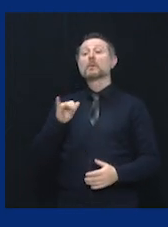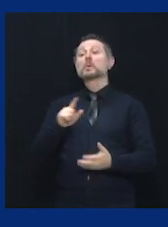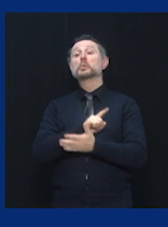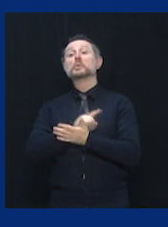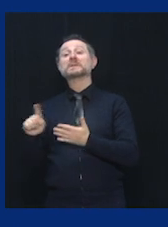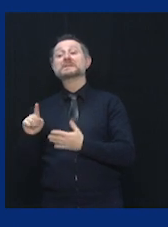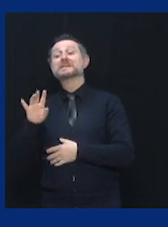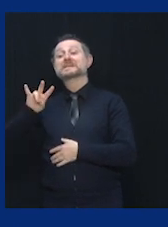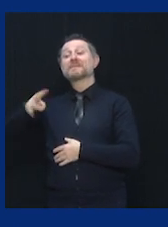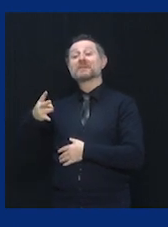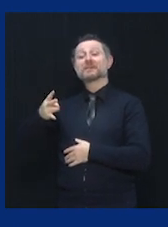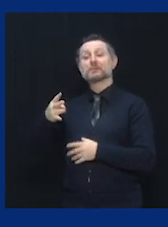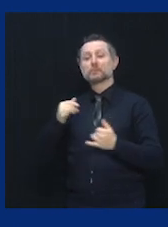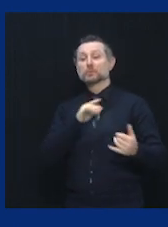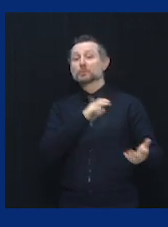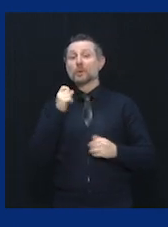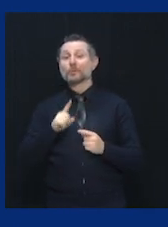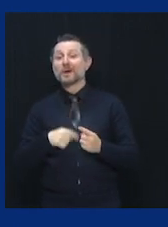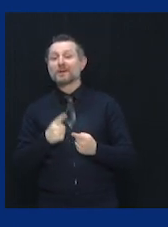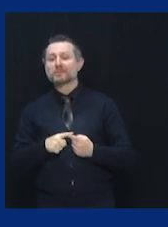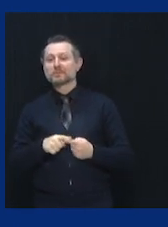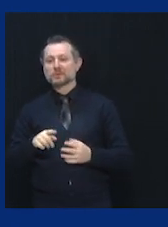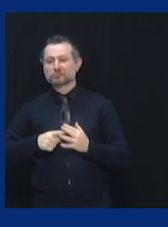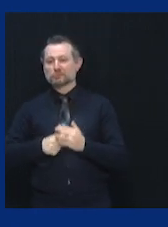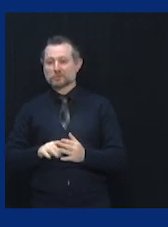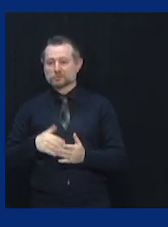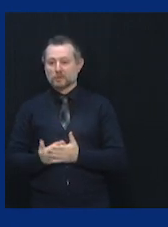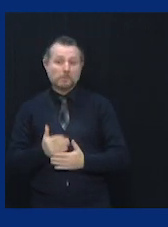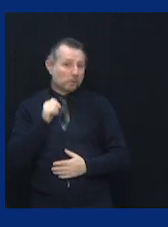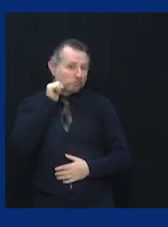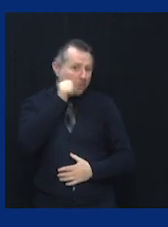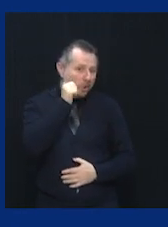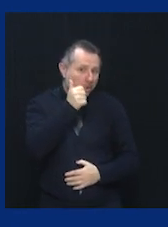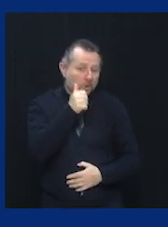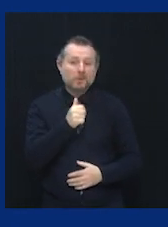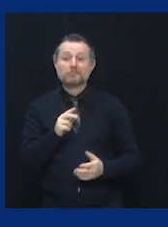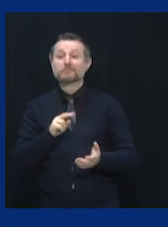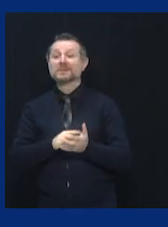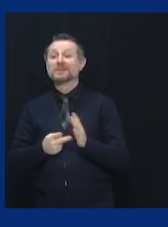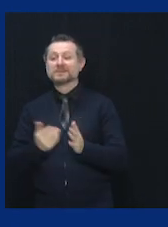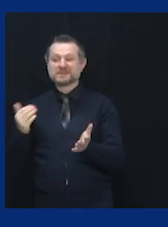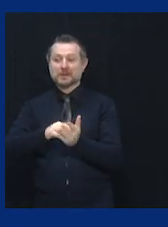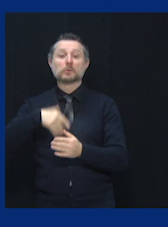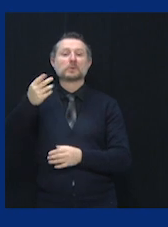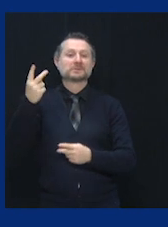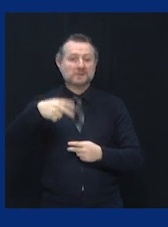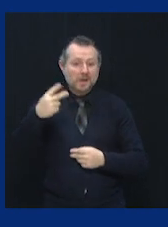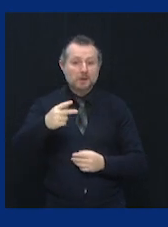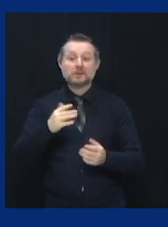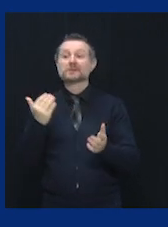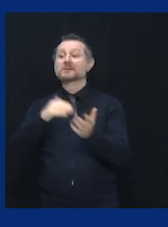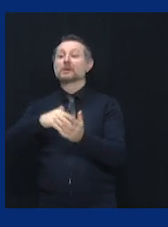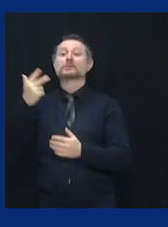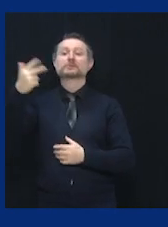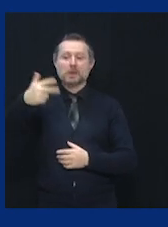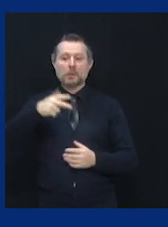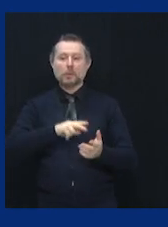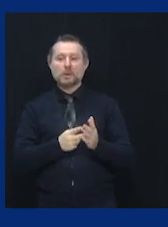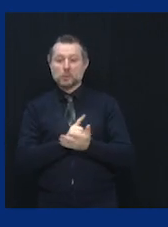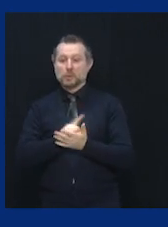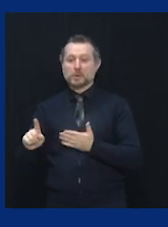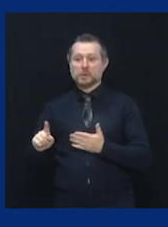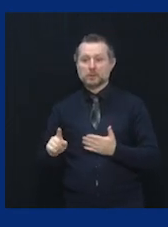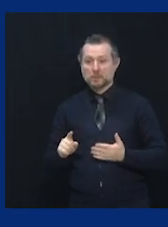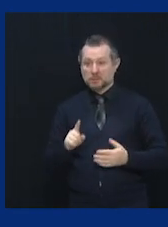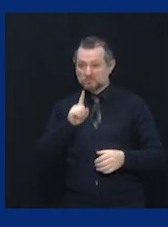starts arriving tomorrow, the next day, the next day, the next day. It arrives throughout the week because literally it's